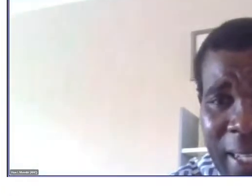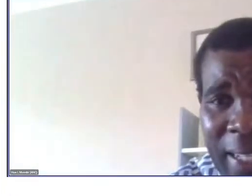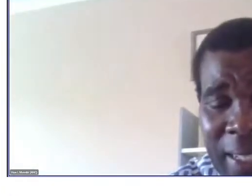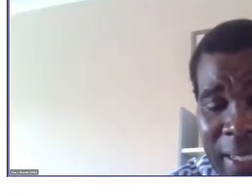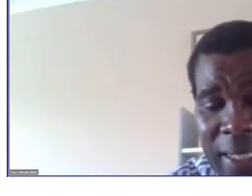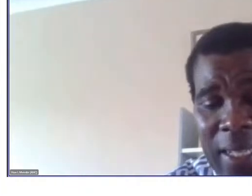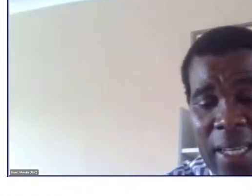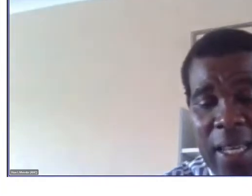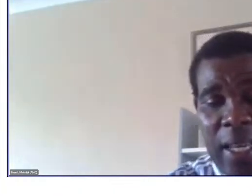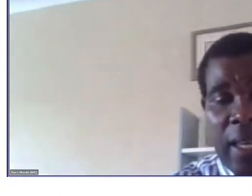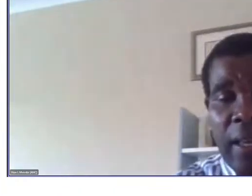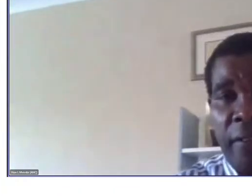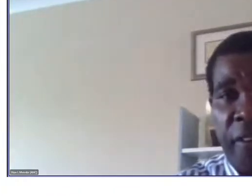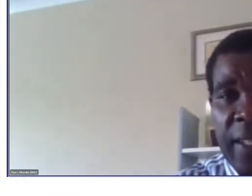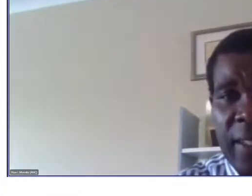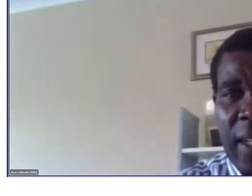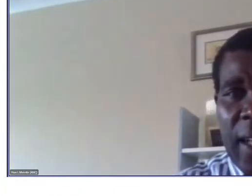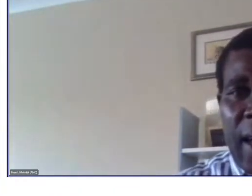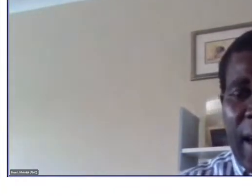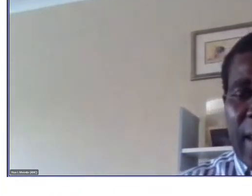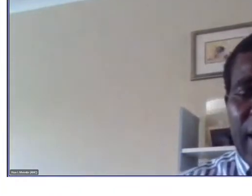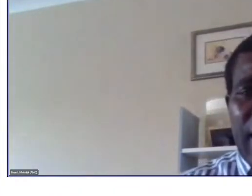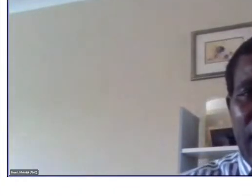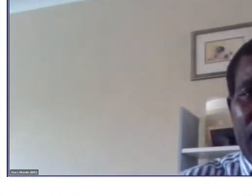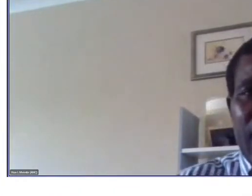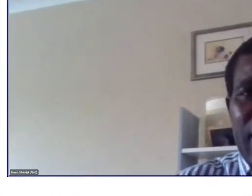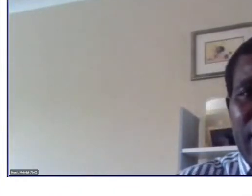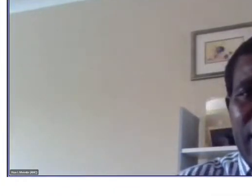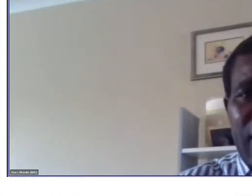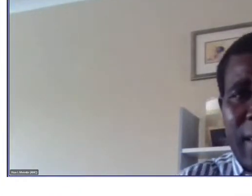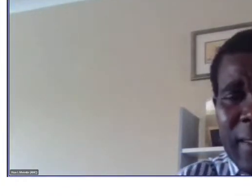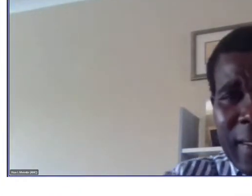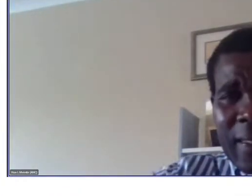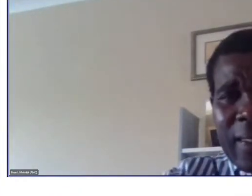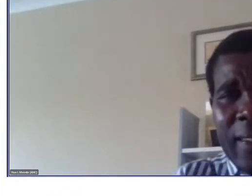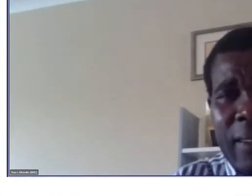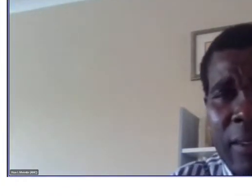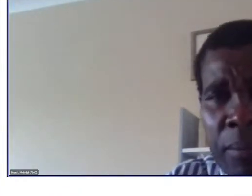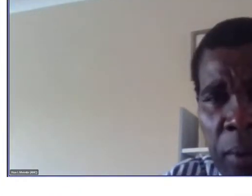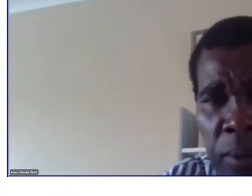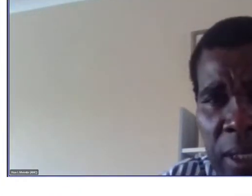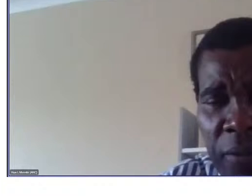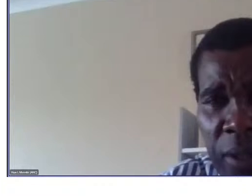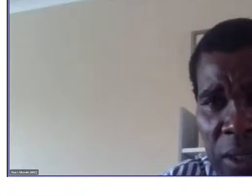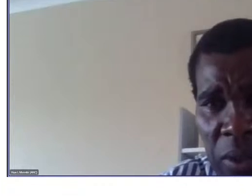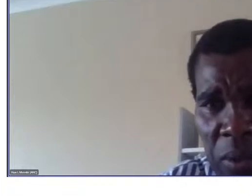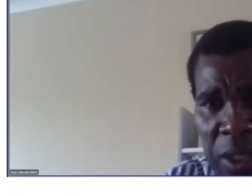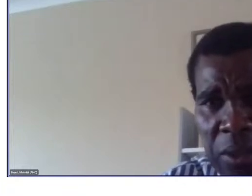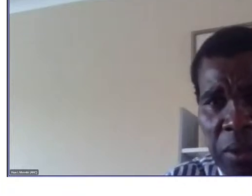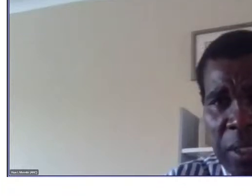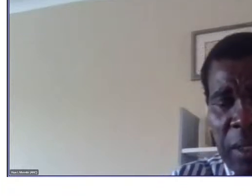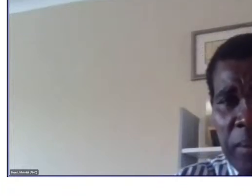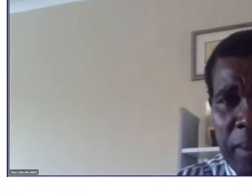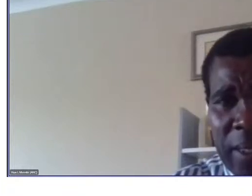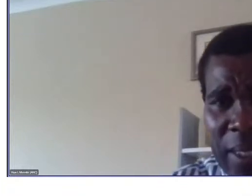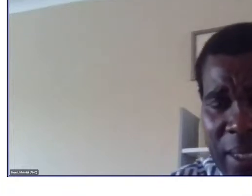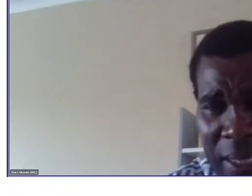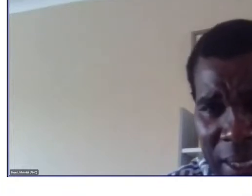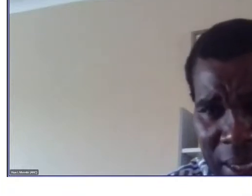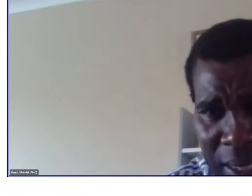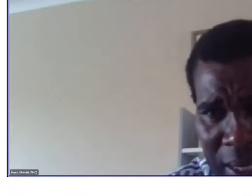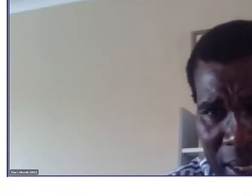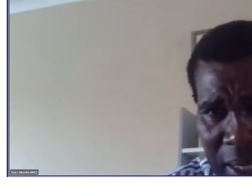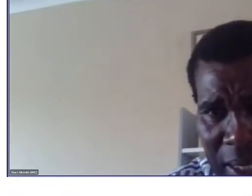actually a recurring finding. Are there any proposal for resolution, honorable